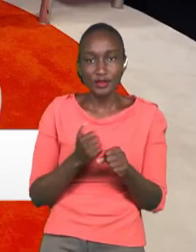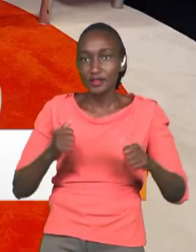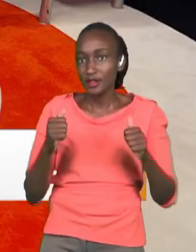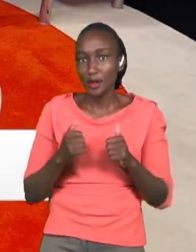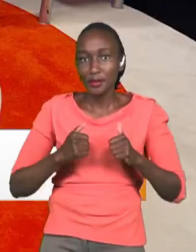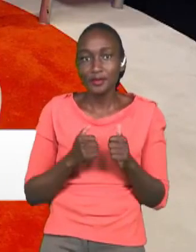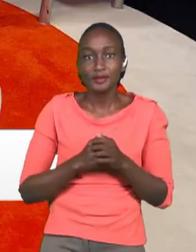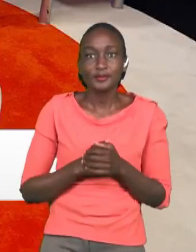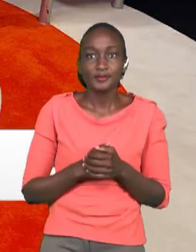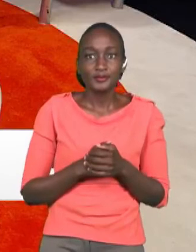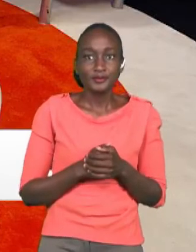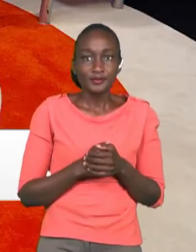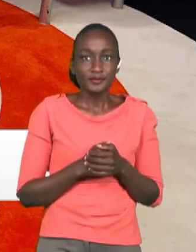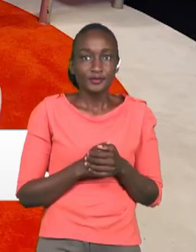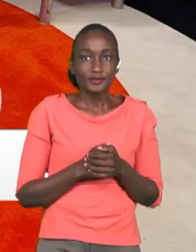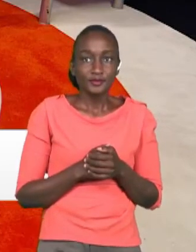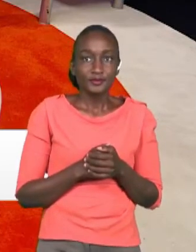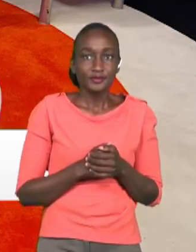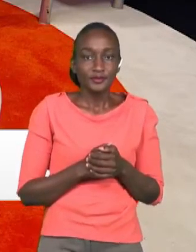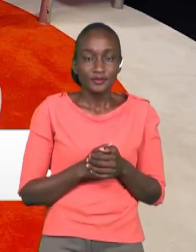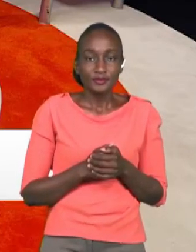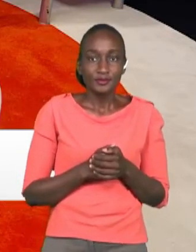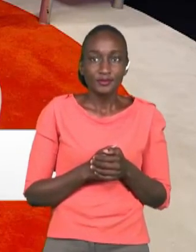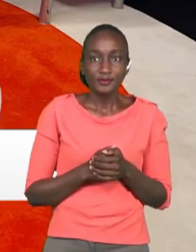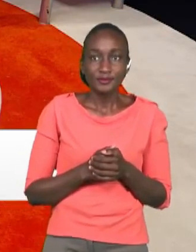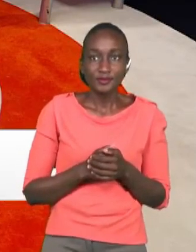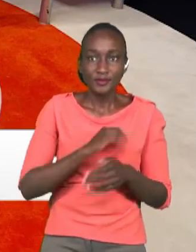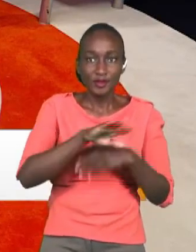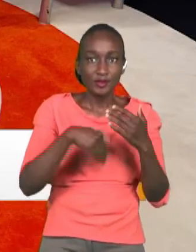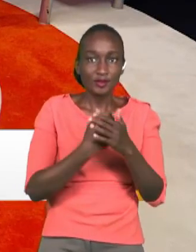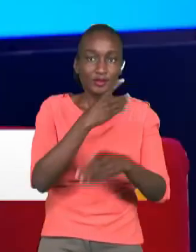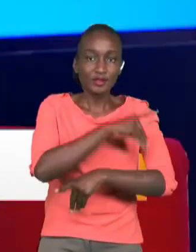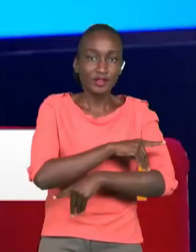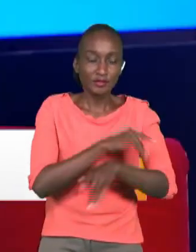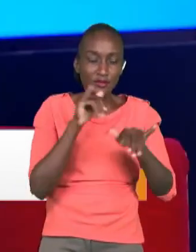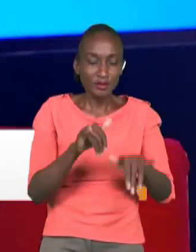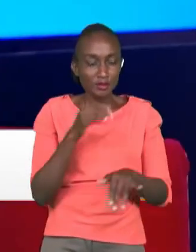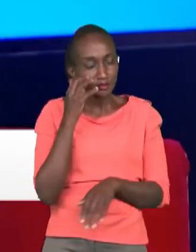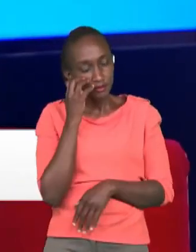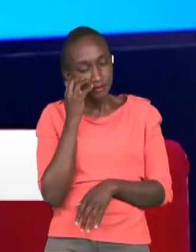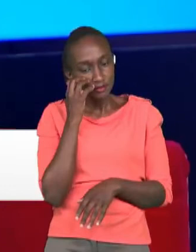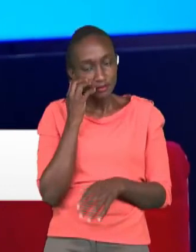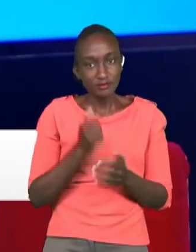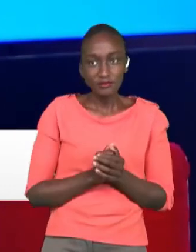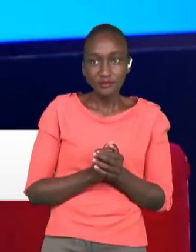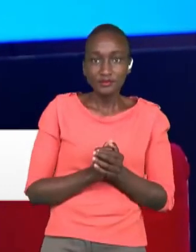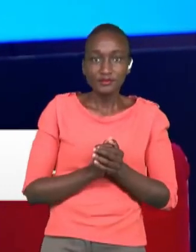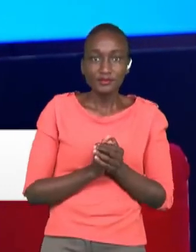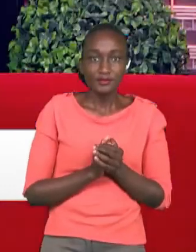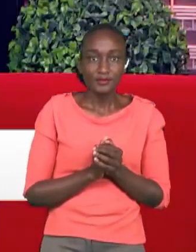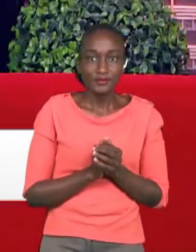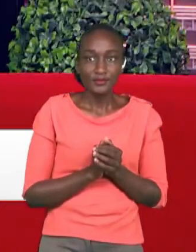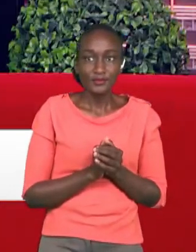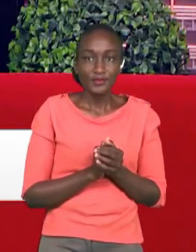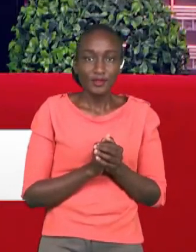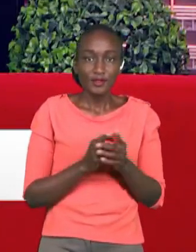it happens that their emotions are coming out. Yes, yes, yes. All the day you can't stay like this. Okay. Like that. You have